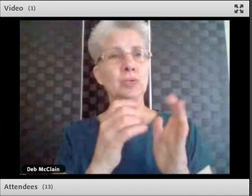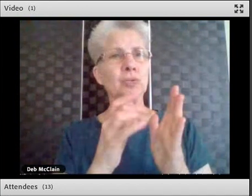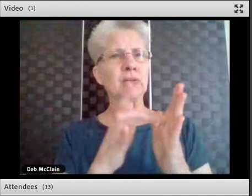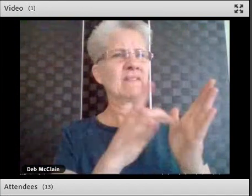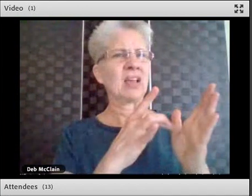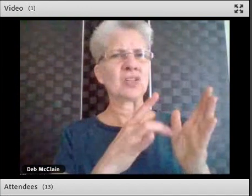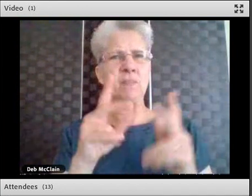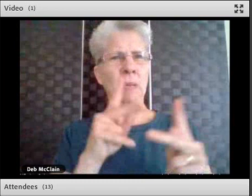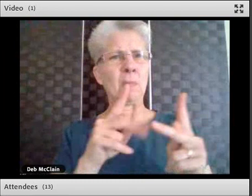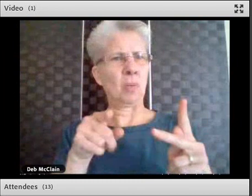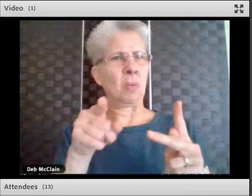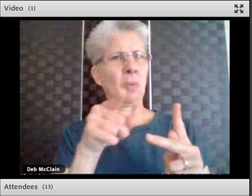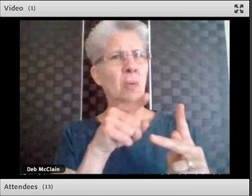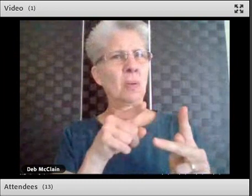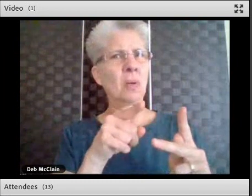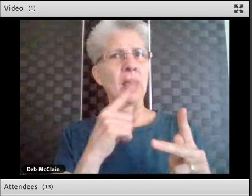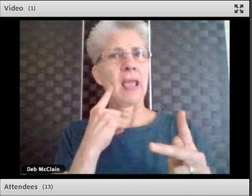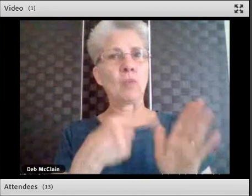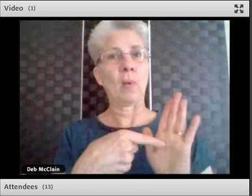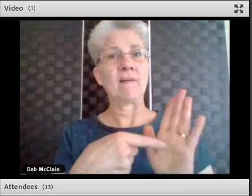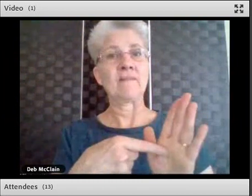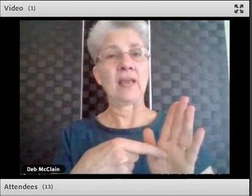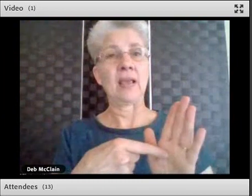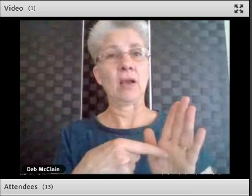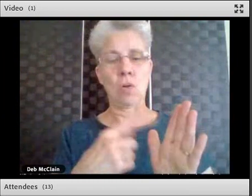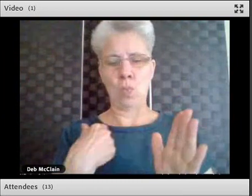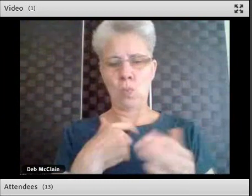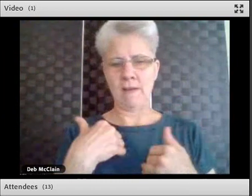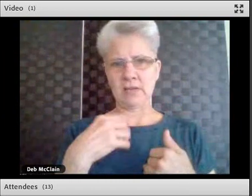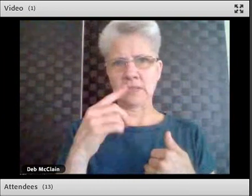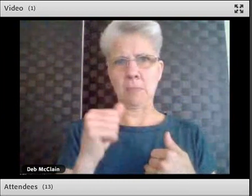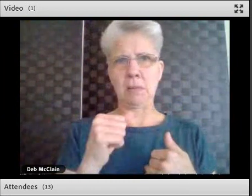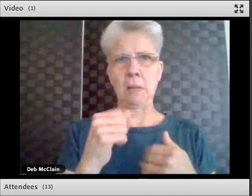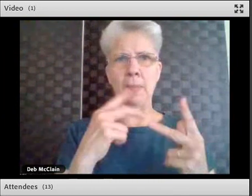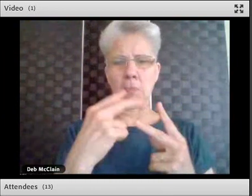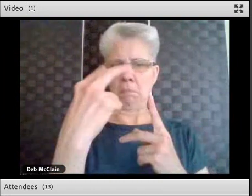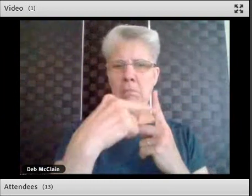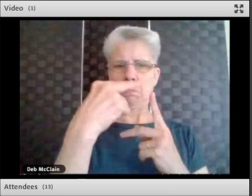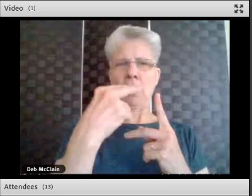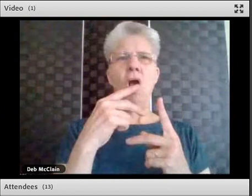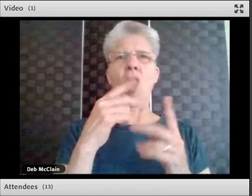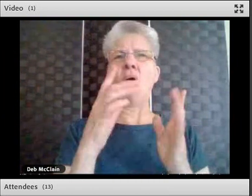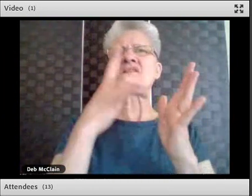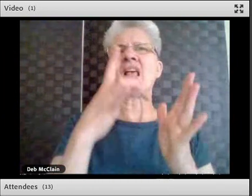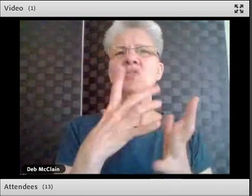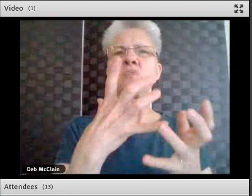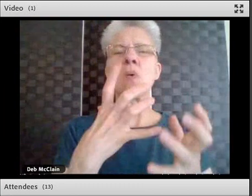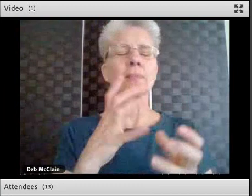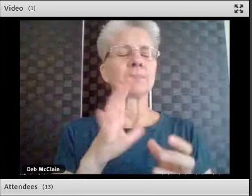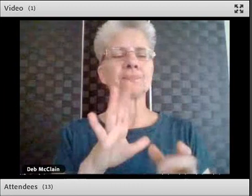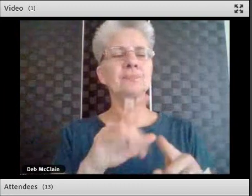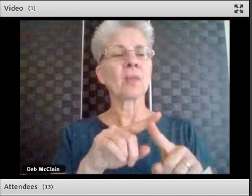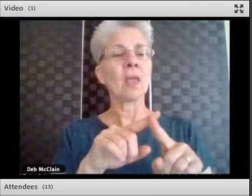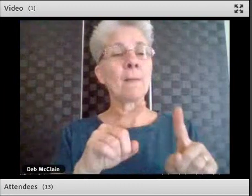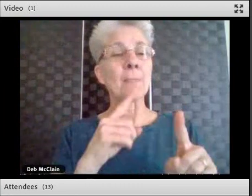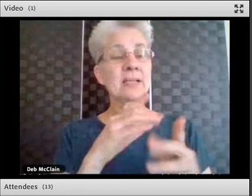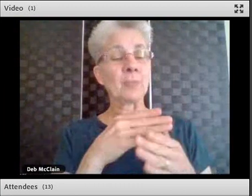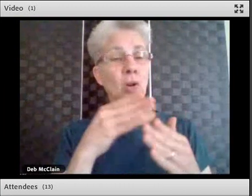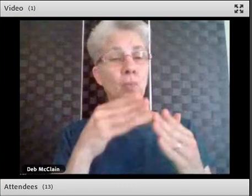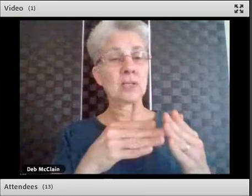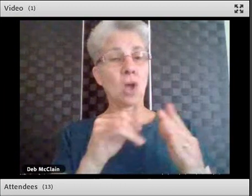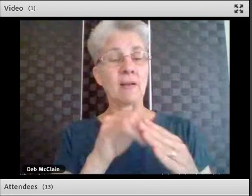others if we reveal the presence of a disability. And of course, as a result of not being able